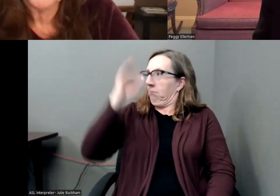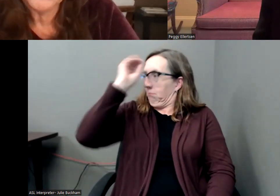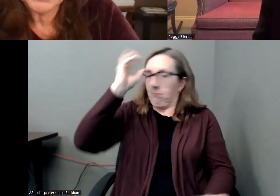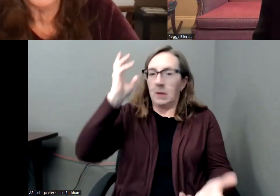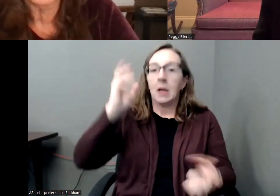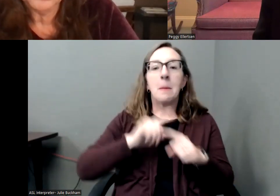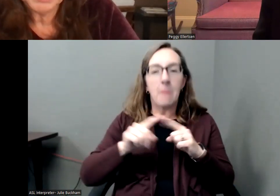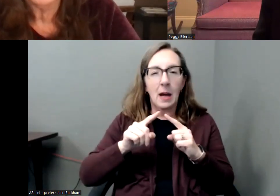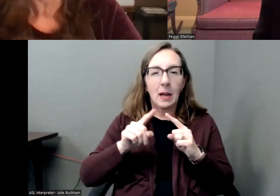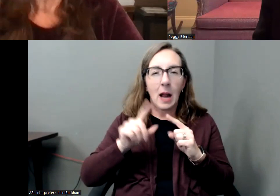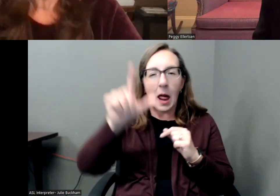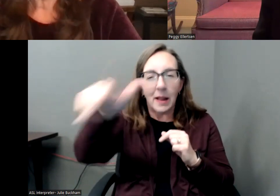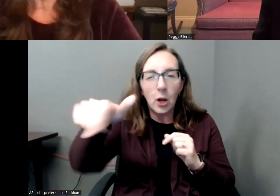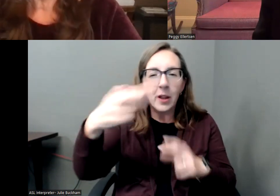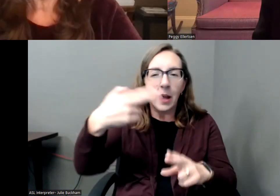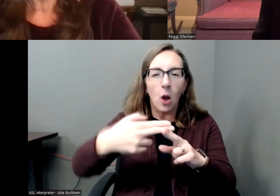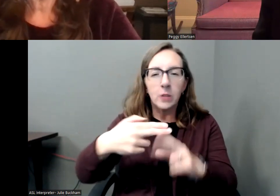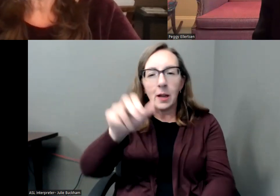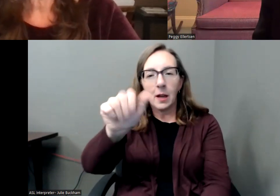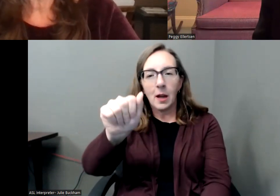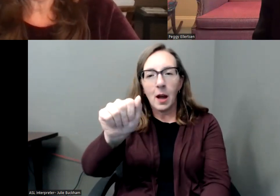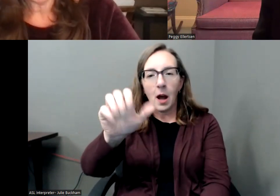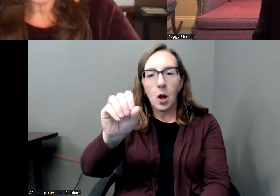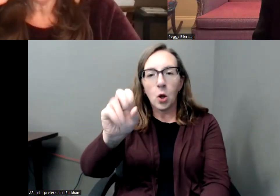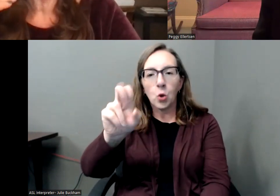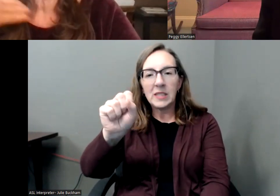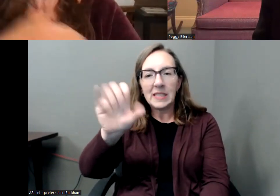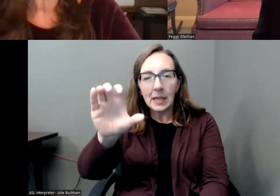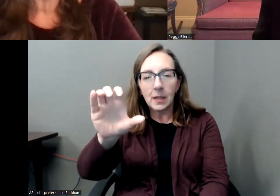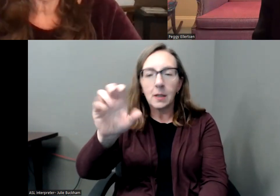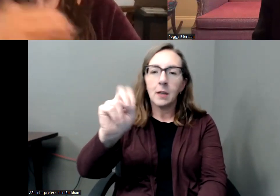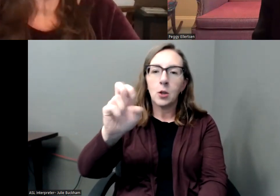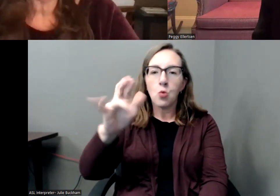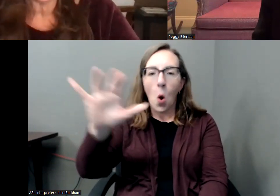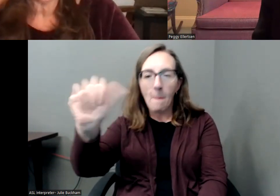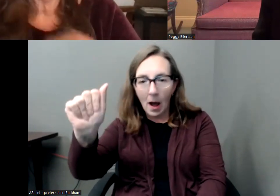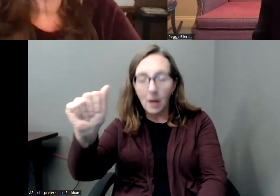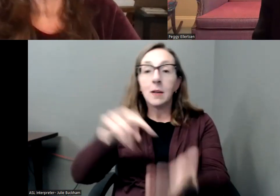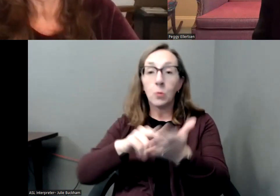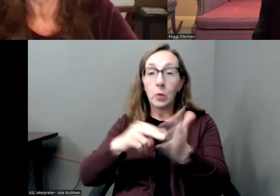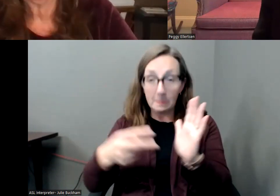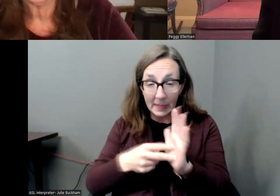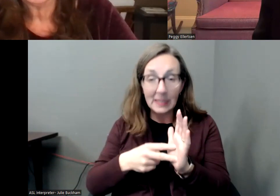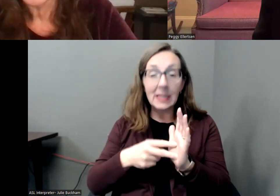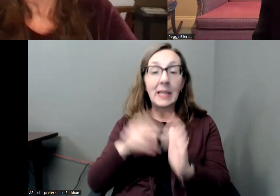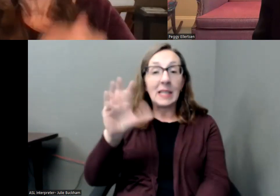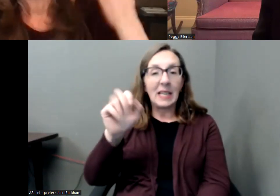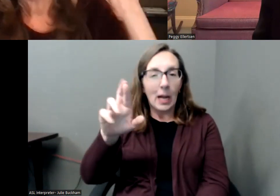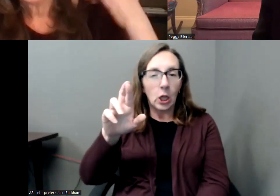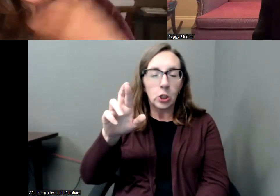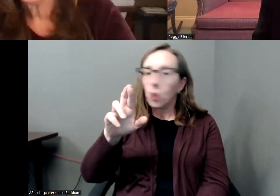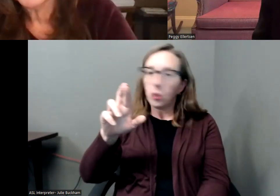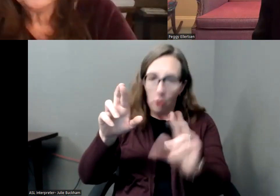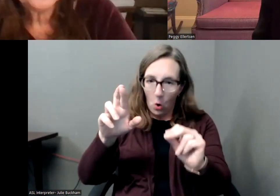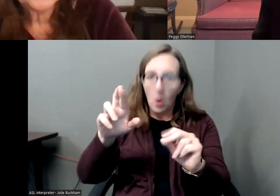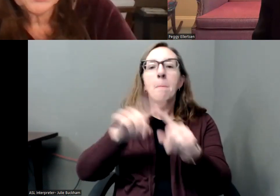was an acoustic neuroma, which is a non-cancerous tumor near the auditory nerve, which destroyed the hearing in that ear. My left